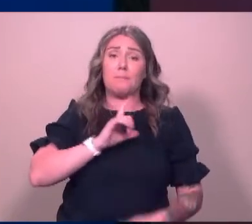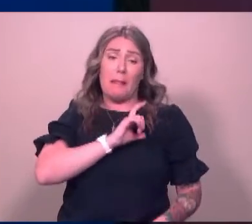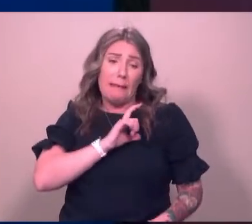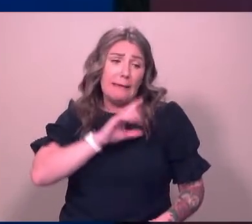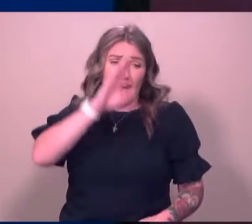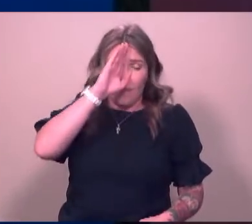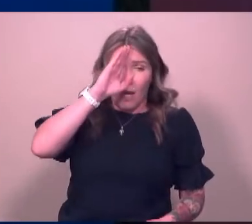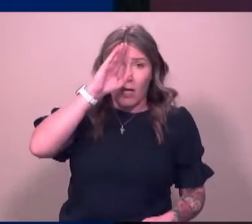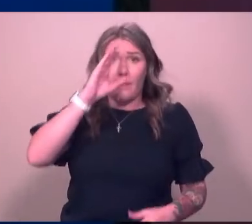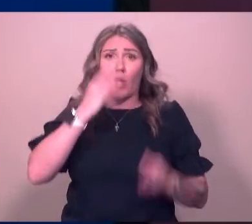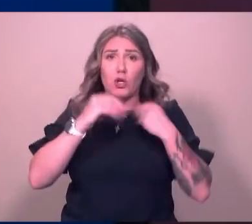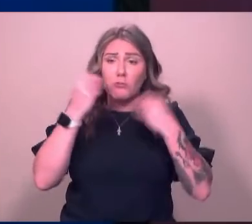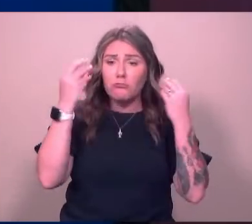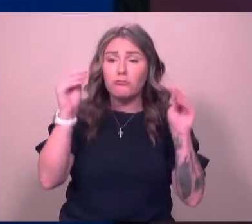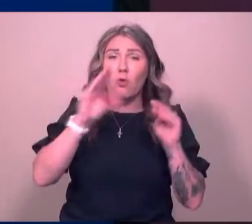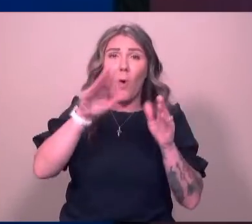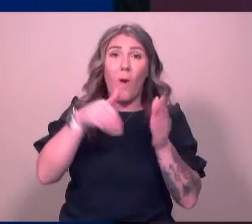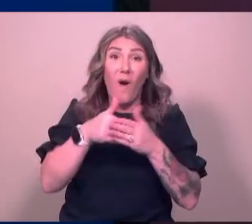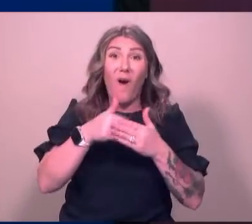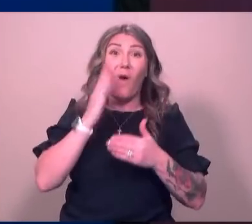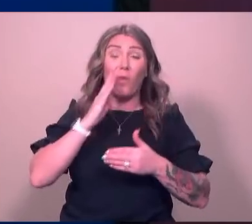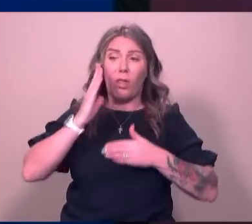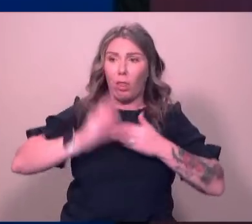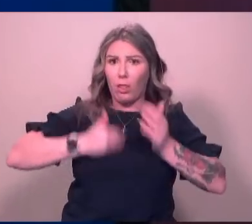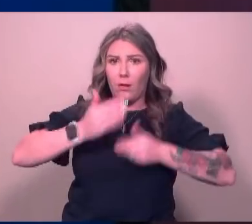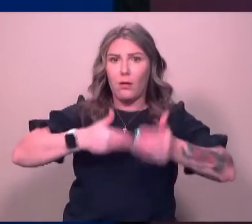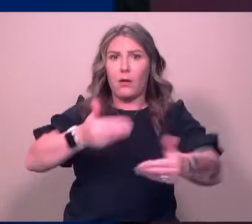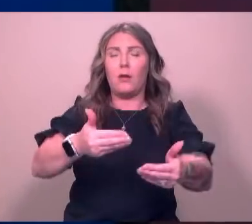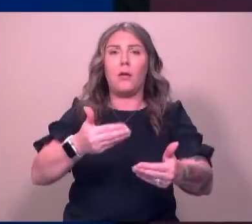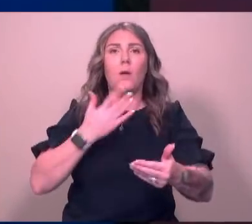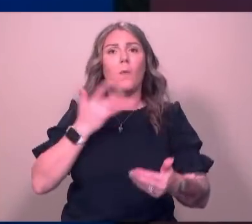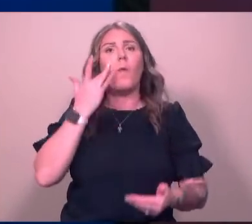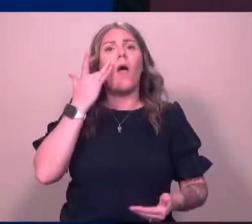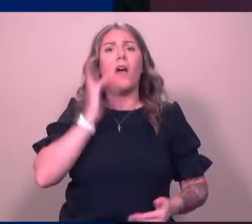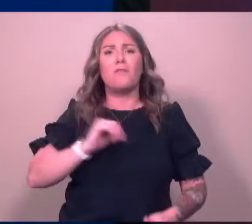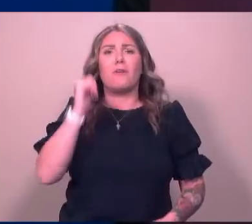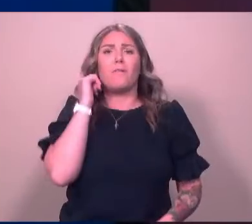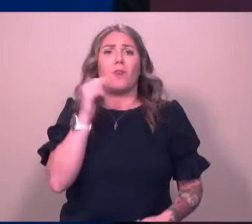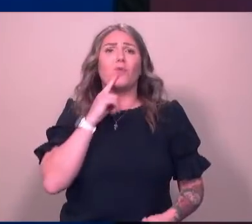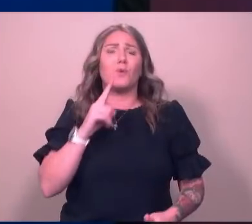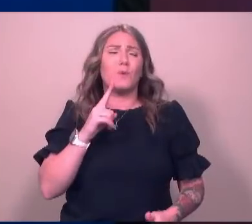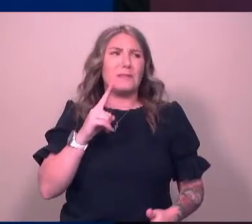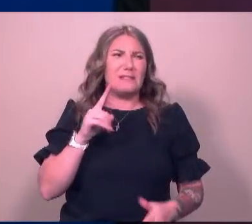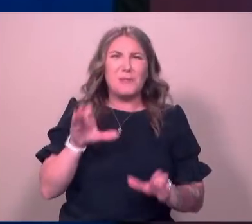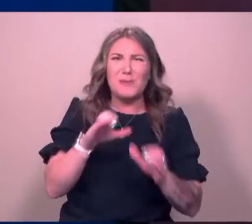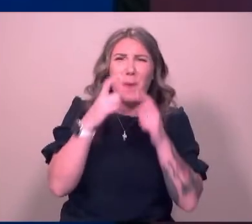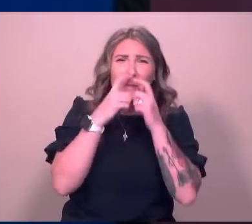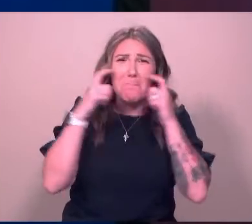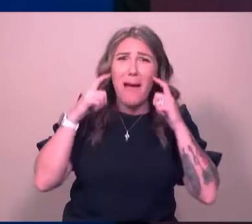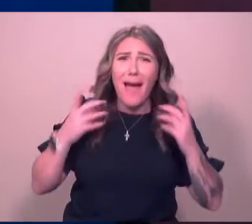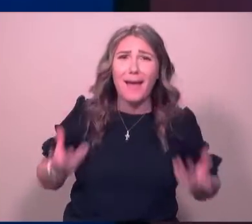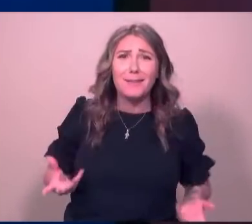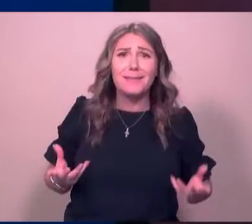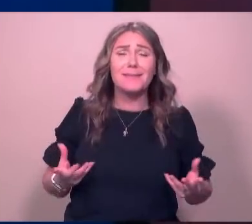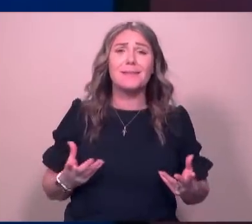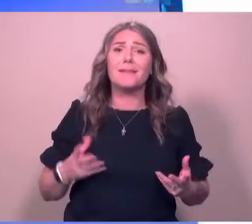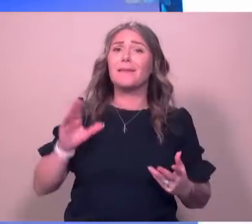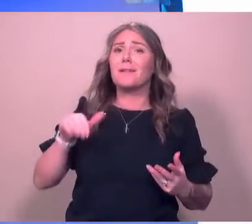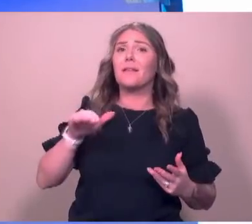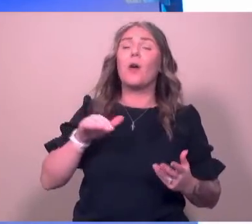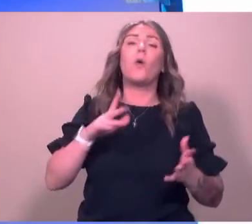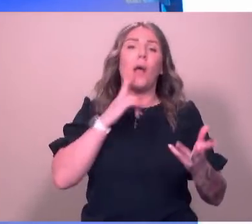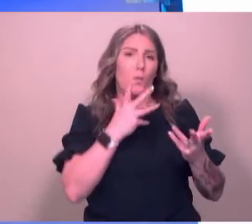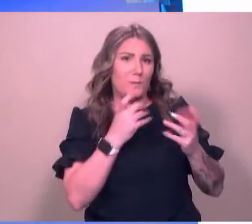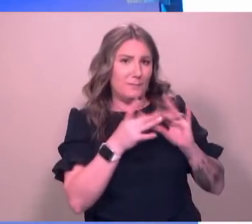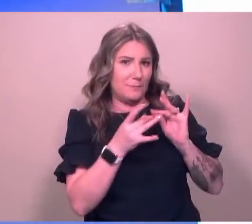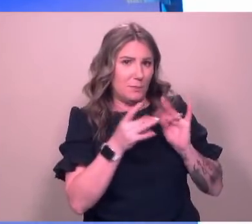department. It will all continue to happen because we refuse to take a simple act and put on a mask, Dr. Watts. And I think, I was going to say